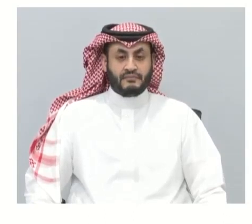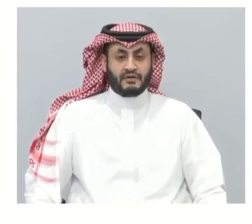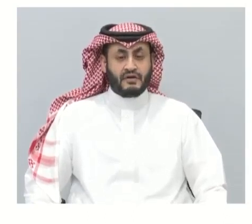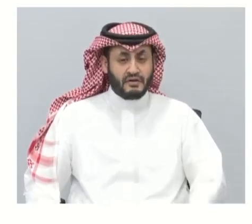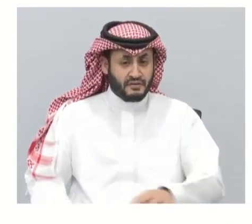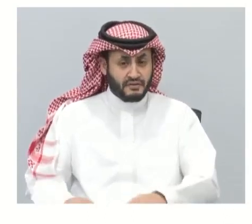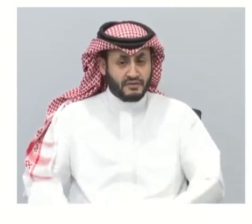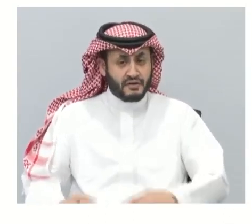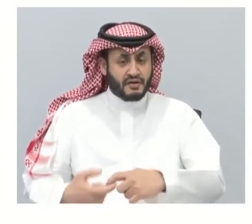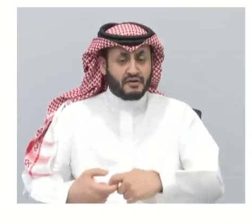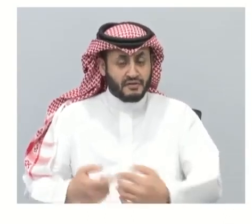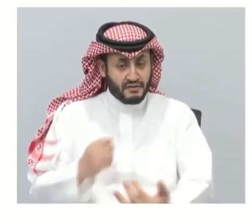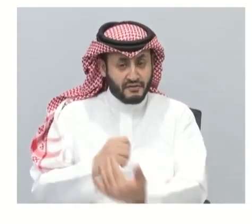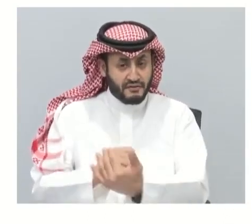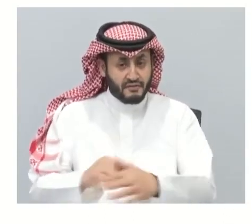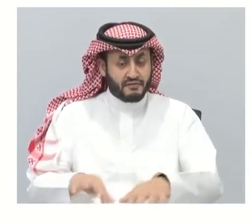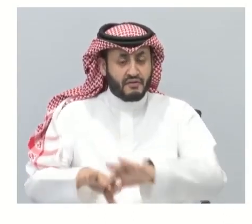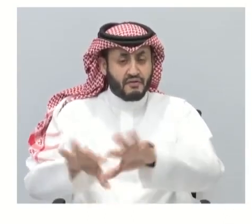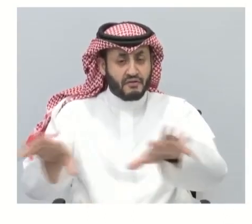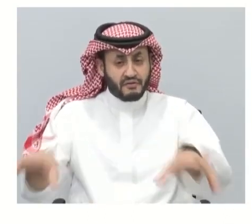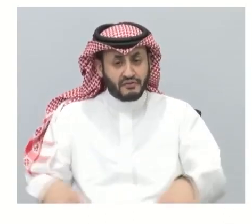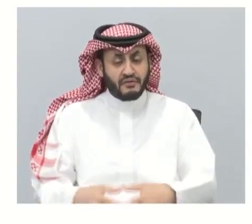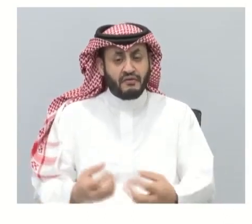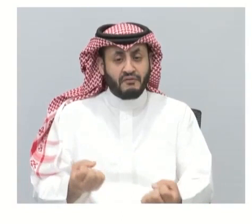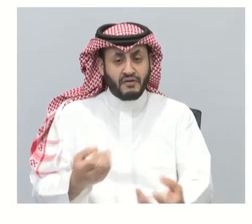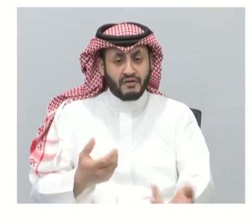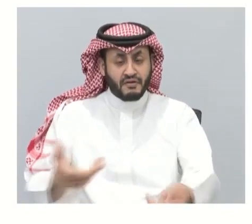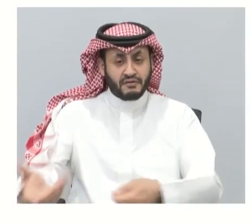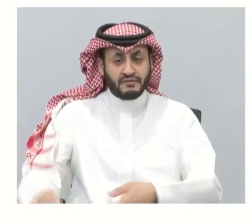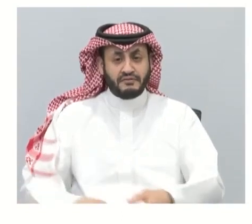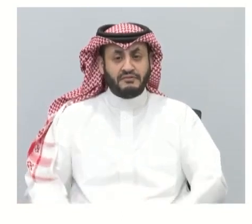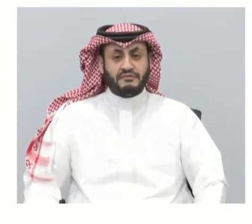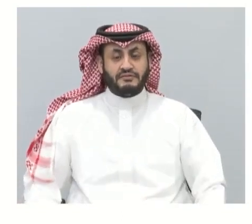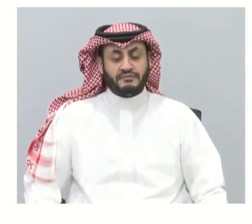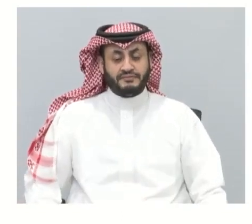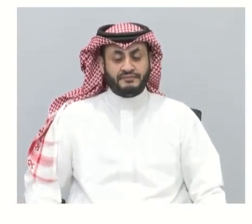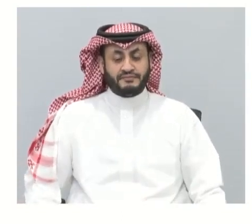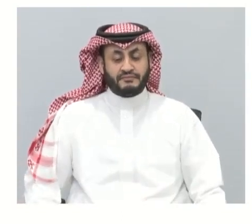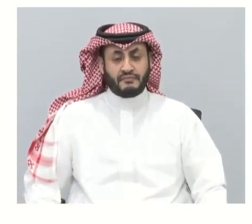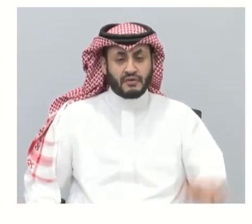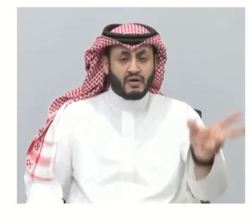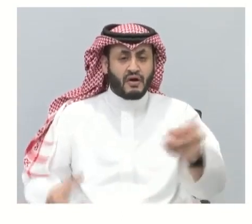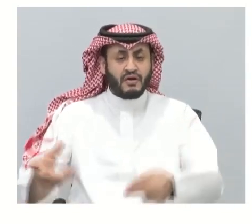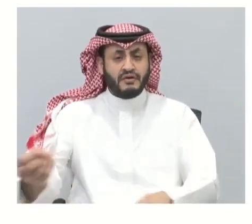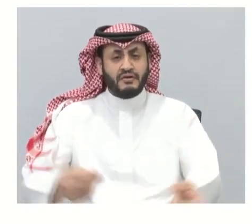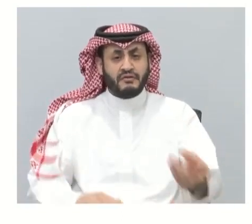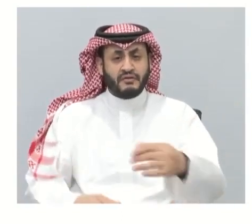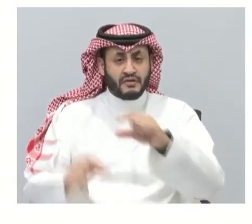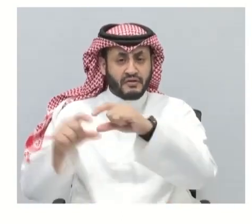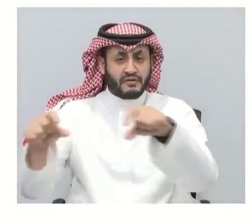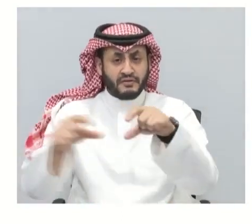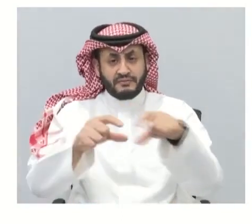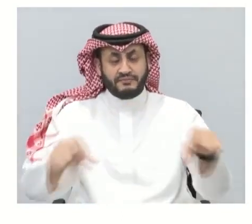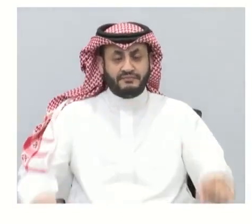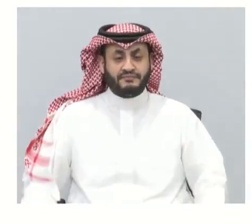contributed greatly to learning through the wealth of information it can provide on a wide range of topics. In addition, it